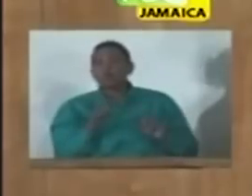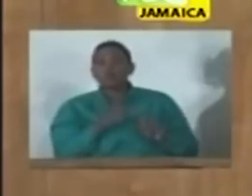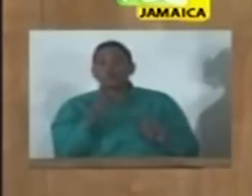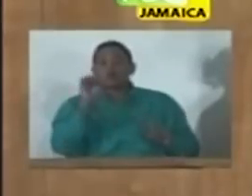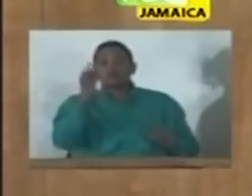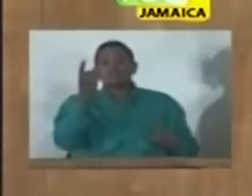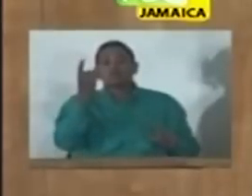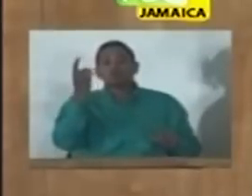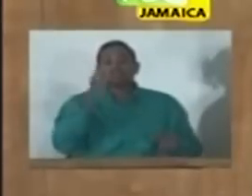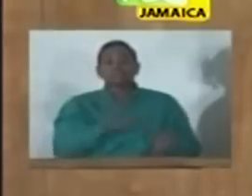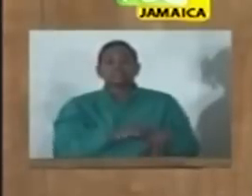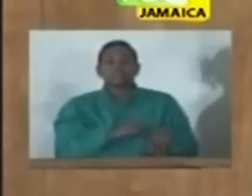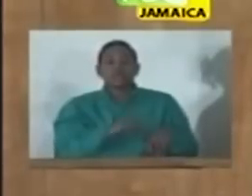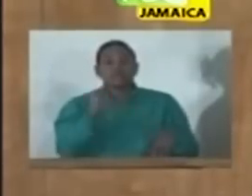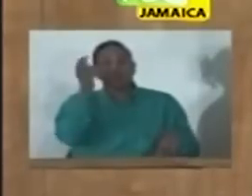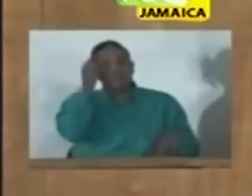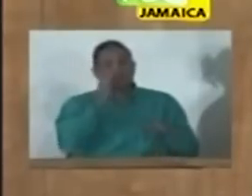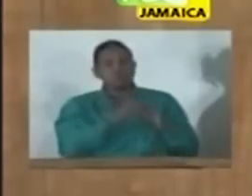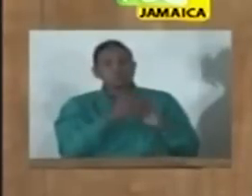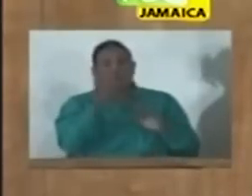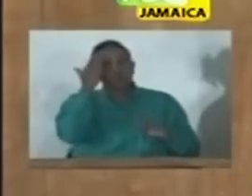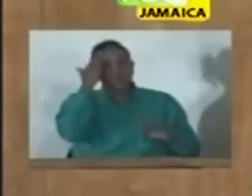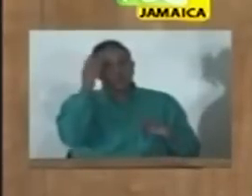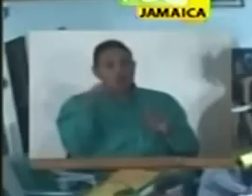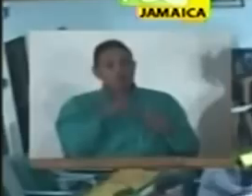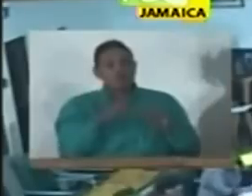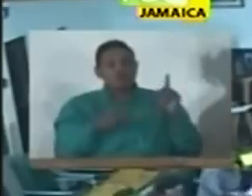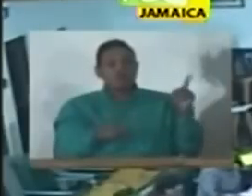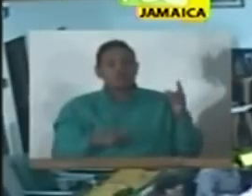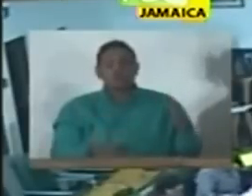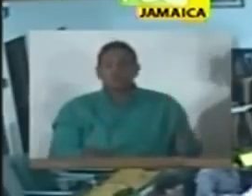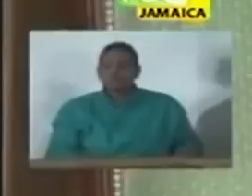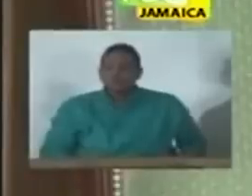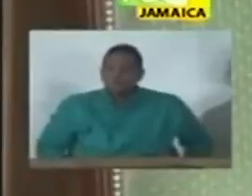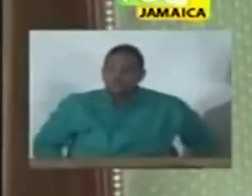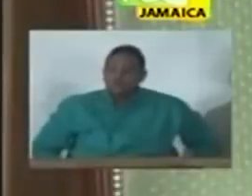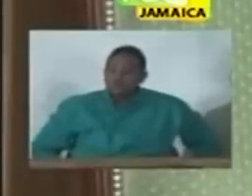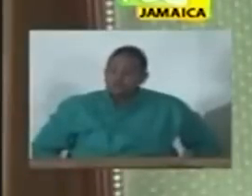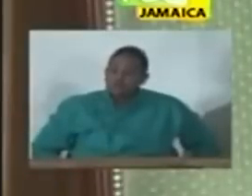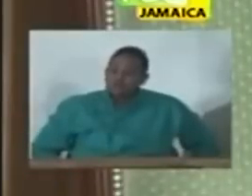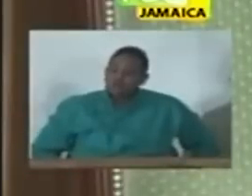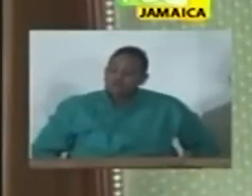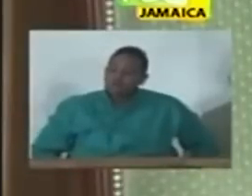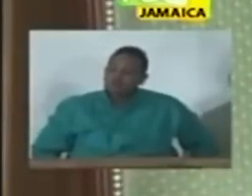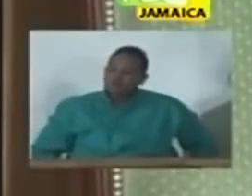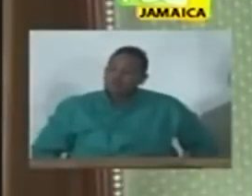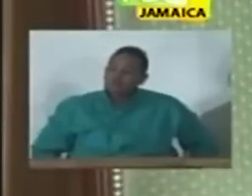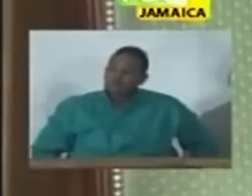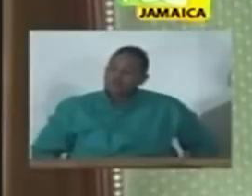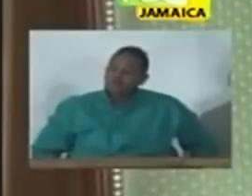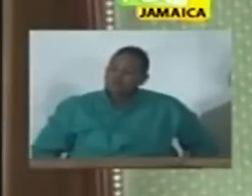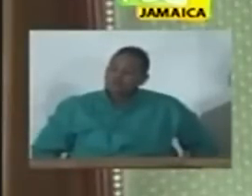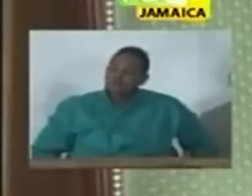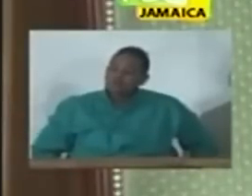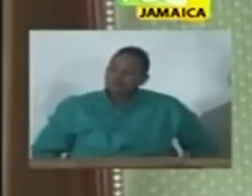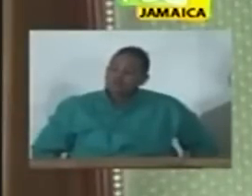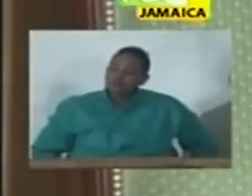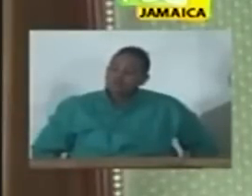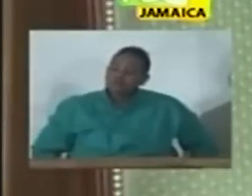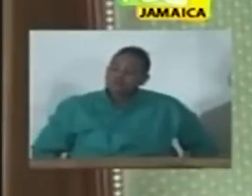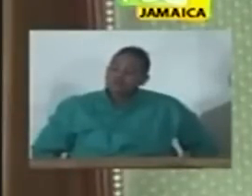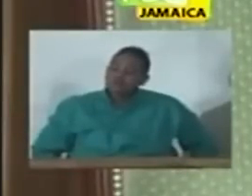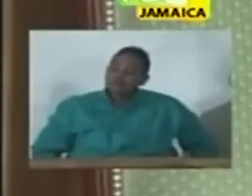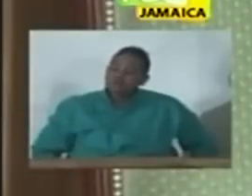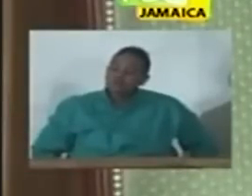the attention of the government of Jamaica? The minister indicated that answer, she said that it came to the ministry's